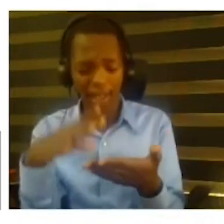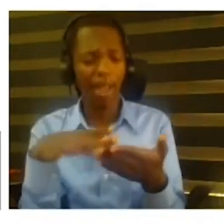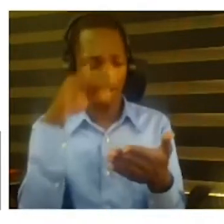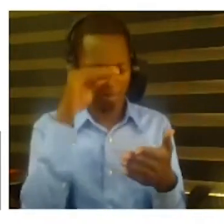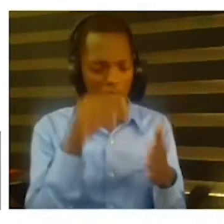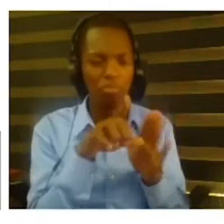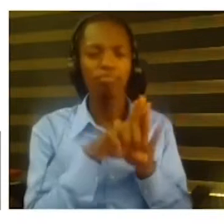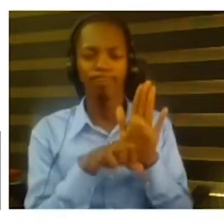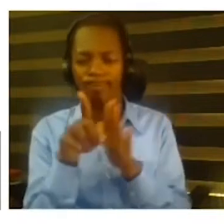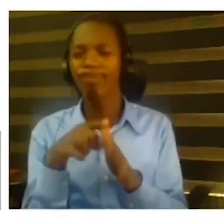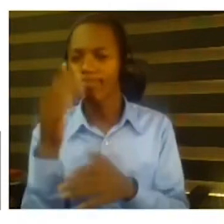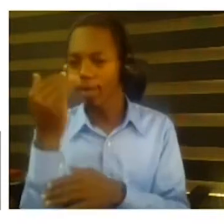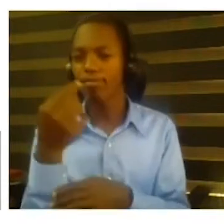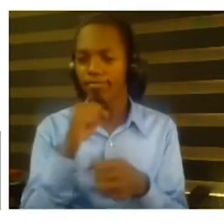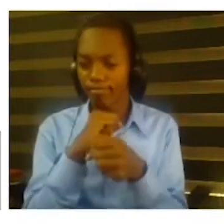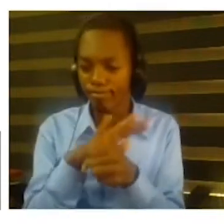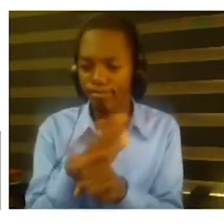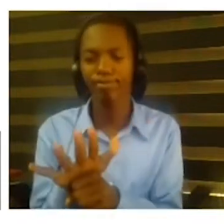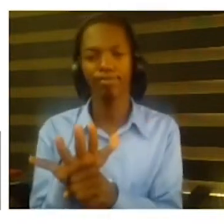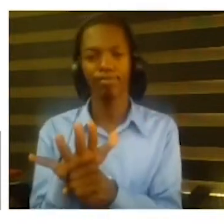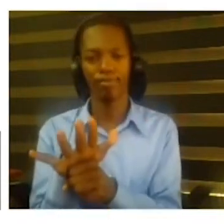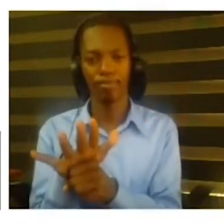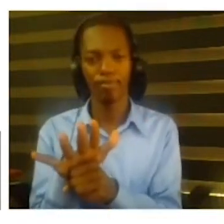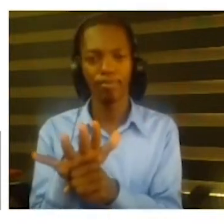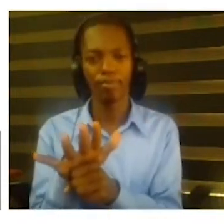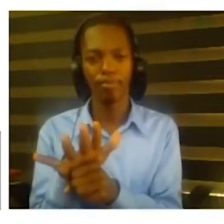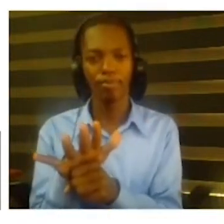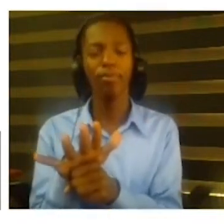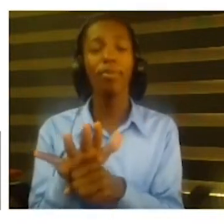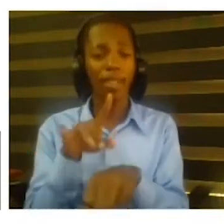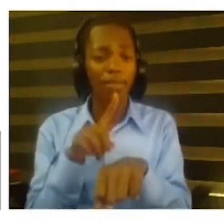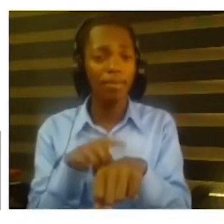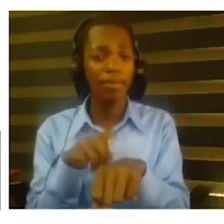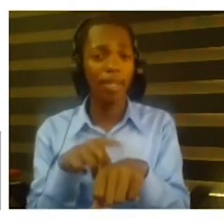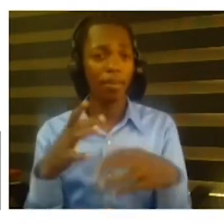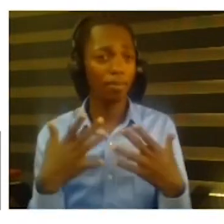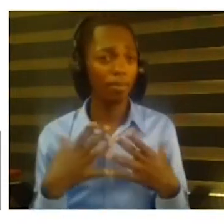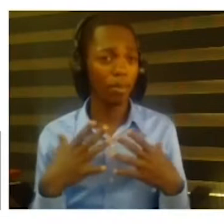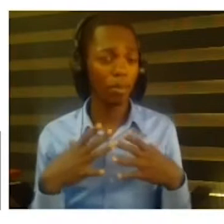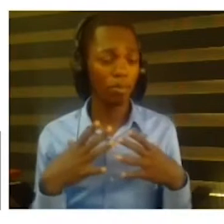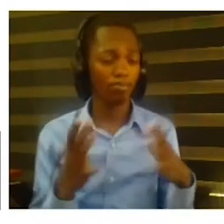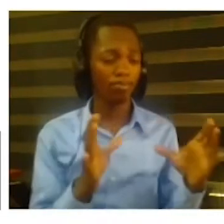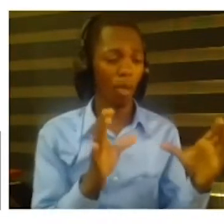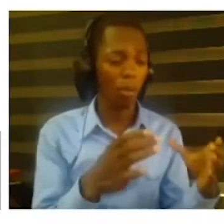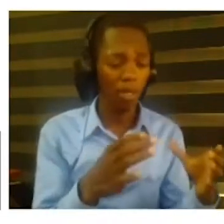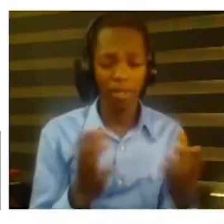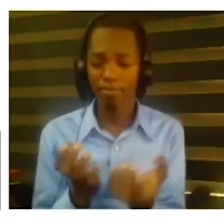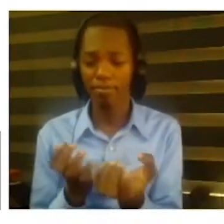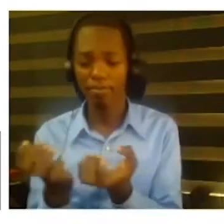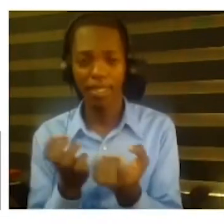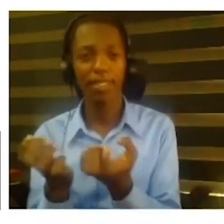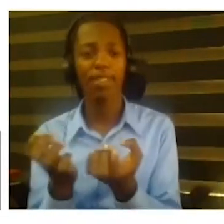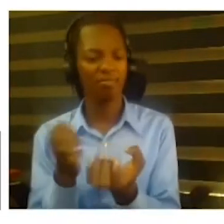result of the COVID-19 pandemic, a time when people, communities, and businesses have had